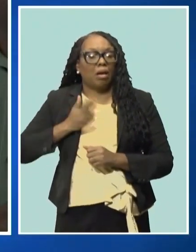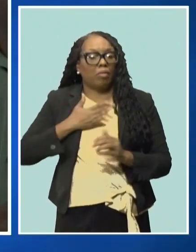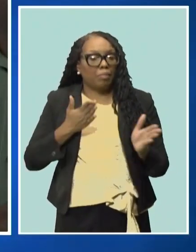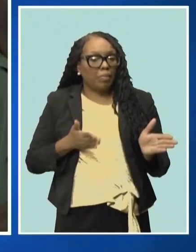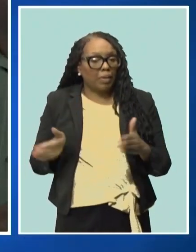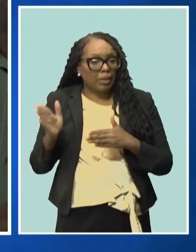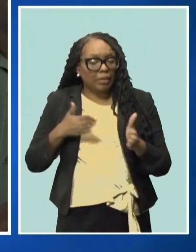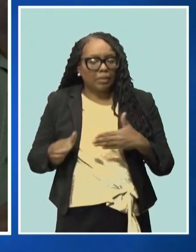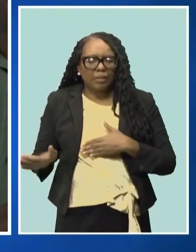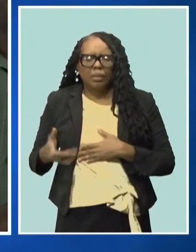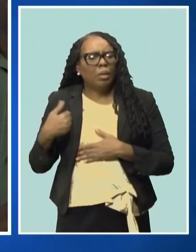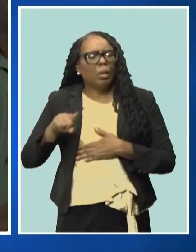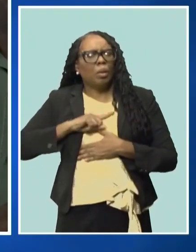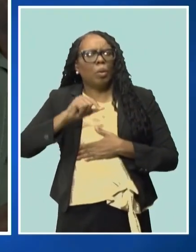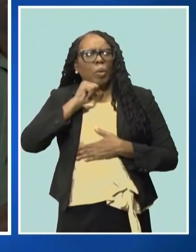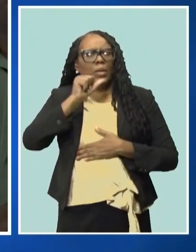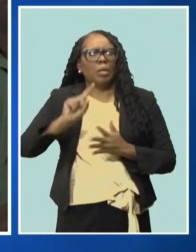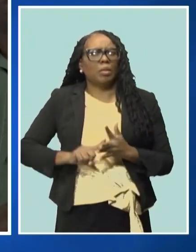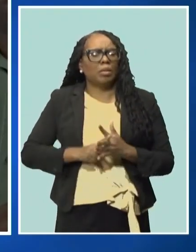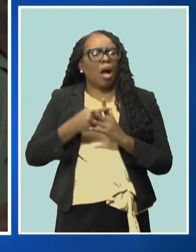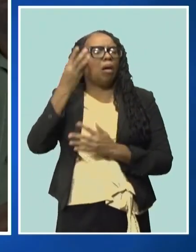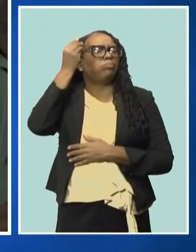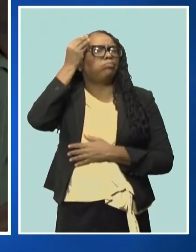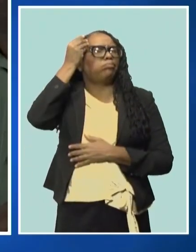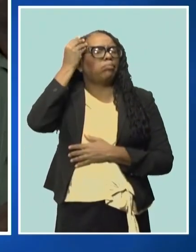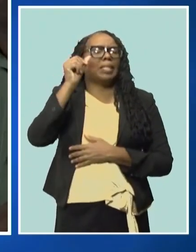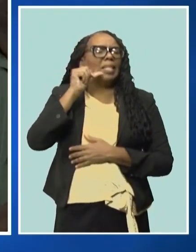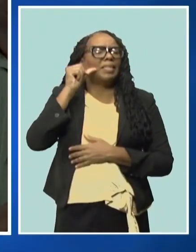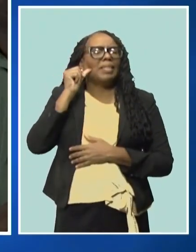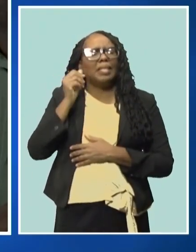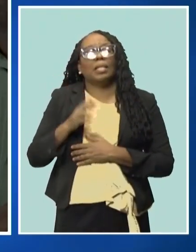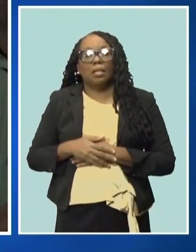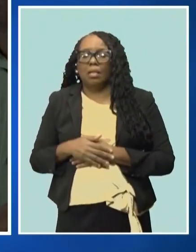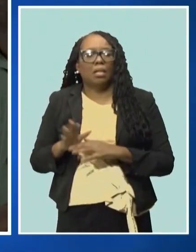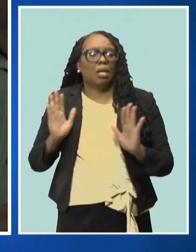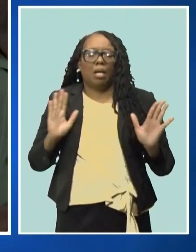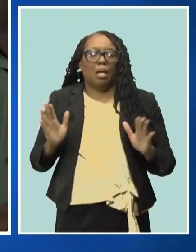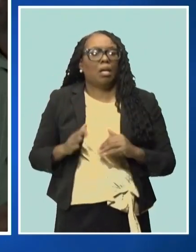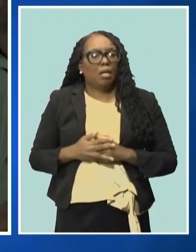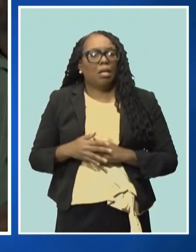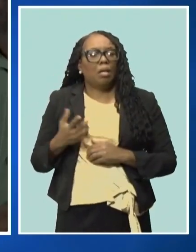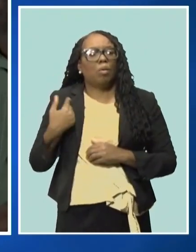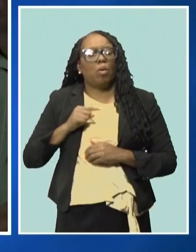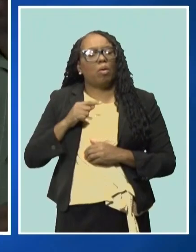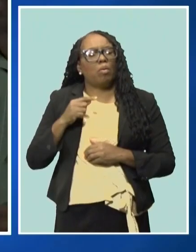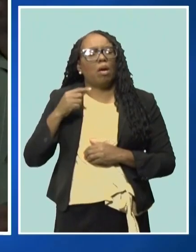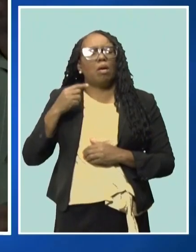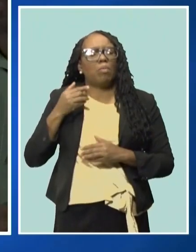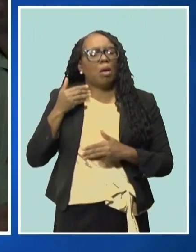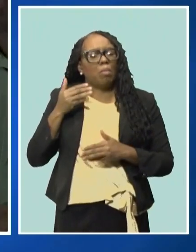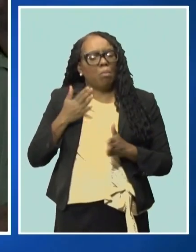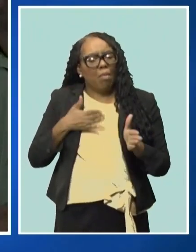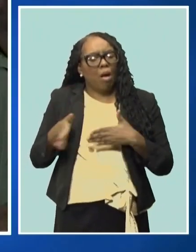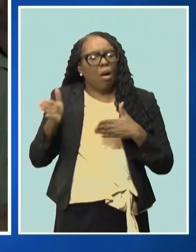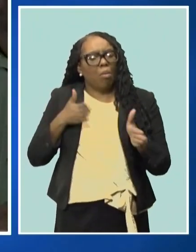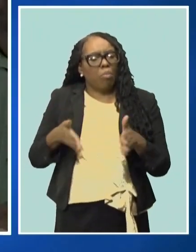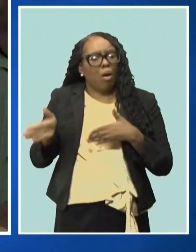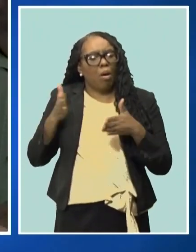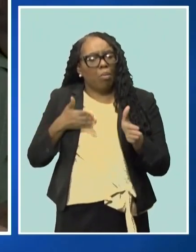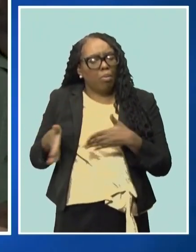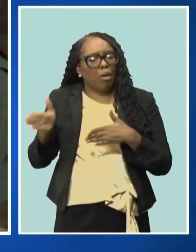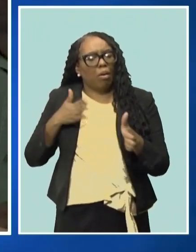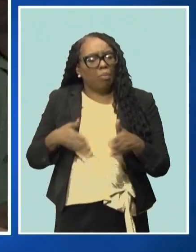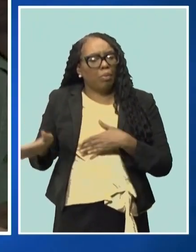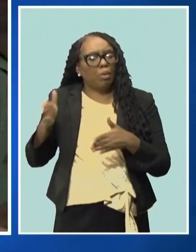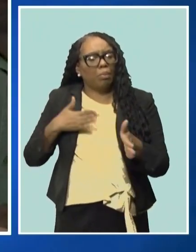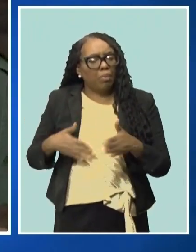in train to fix this facility to ensure that the fisher folks at this location have the very best of what Minister Humphrey would have indicated